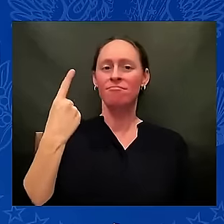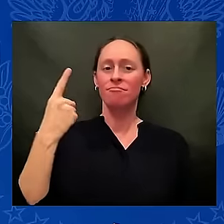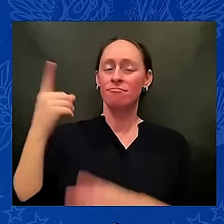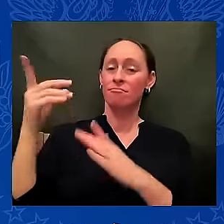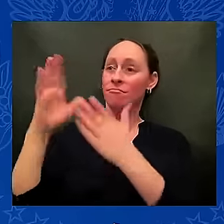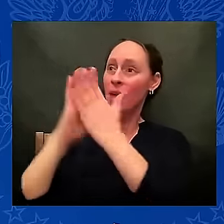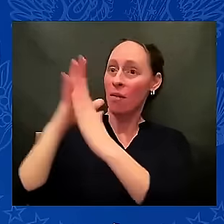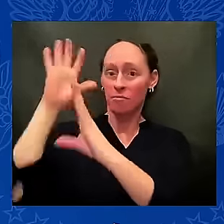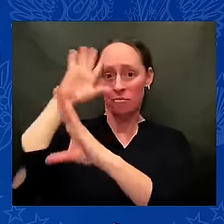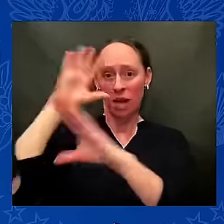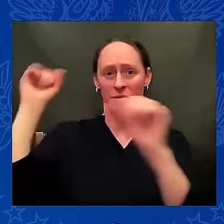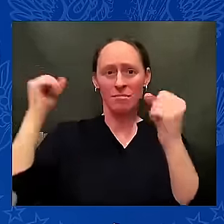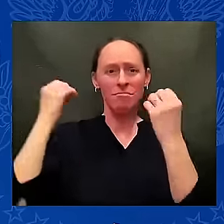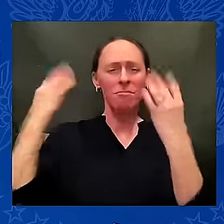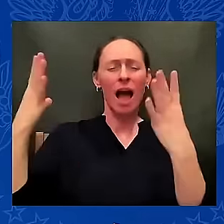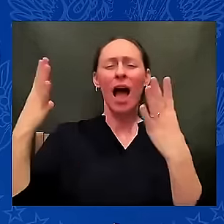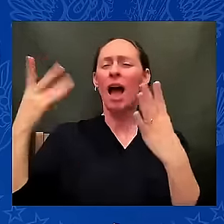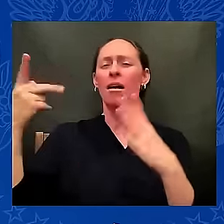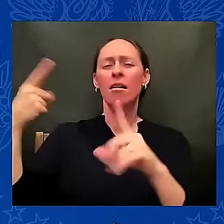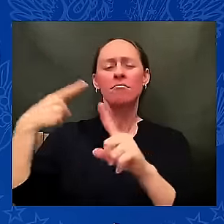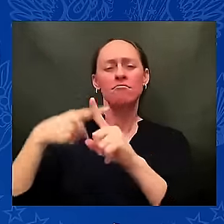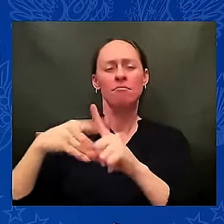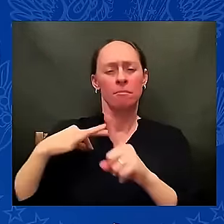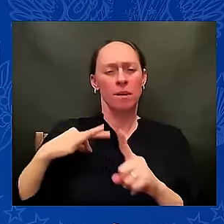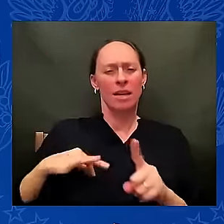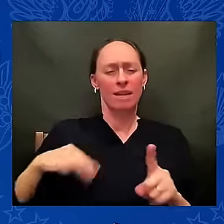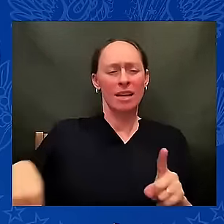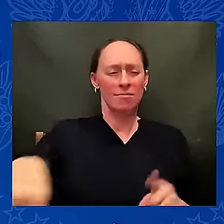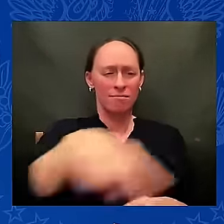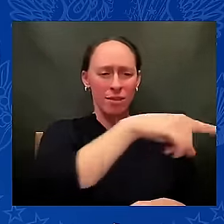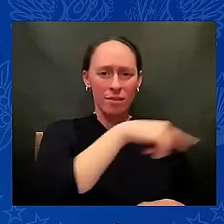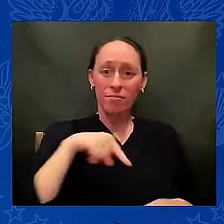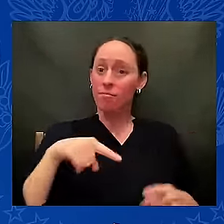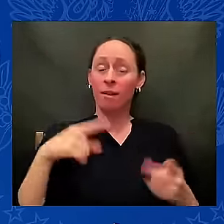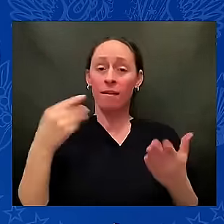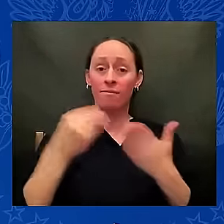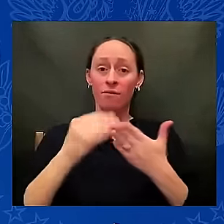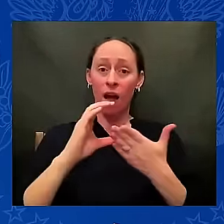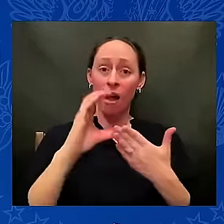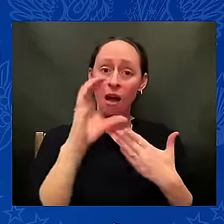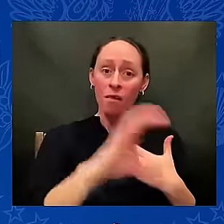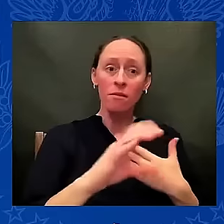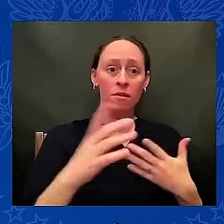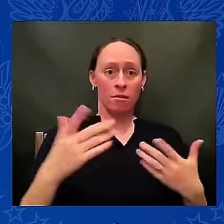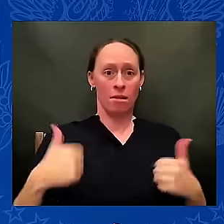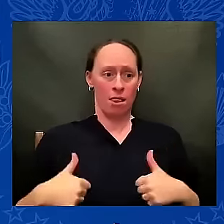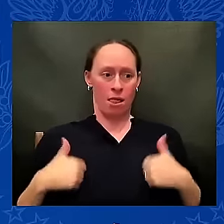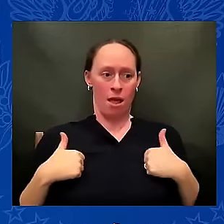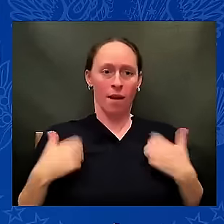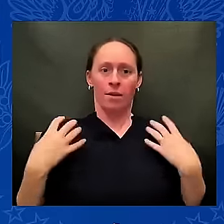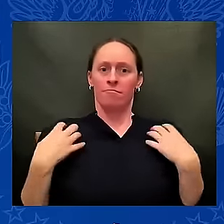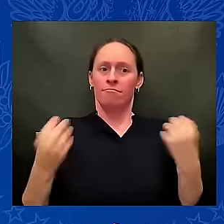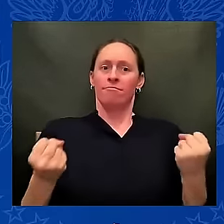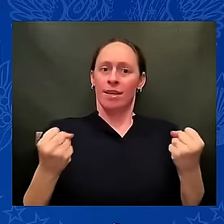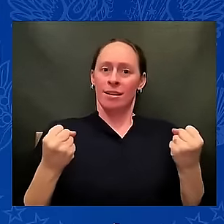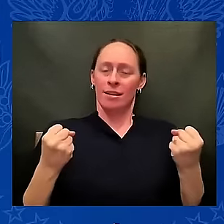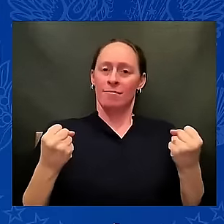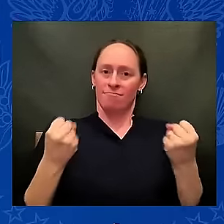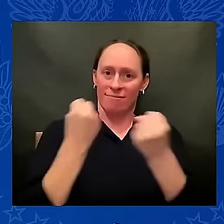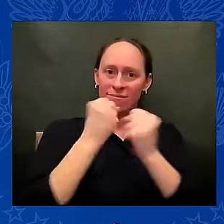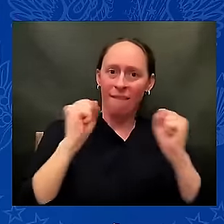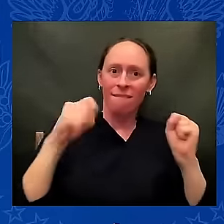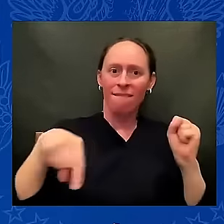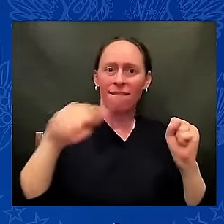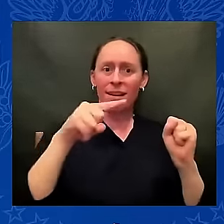with investments, saving lives, changing communities. I know I speak for everyone when I say that